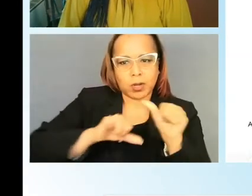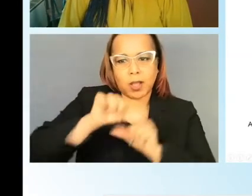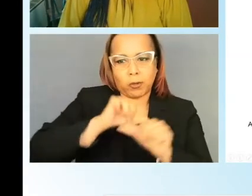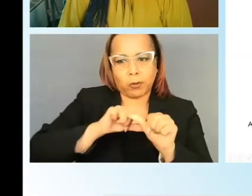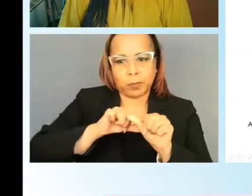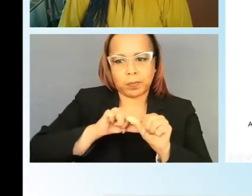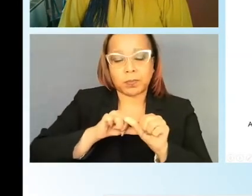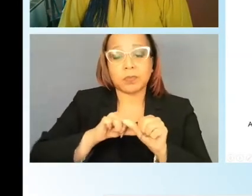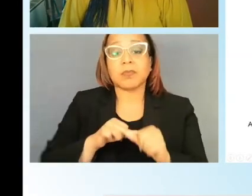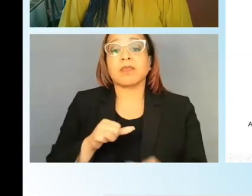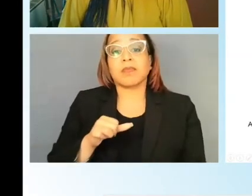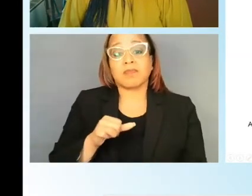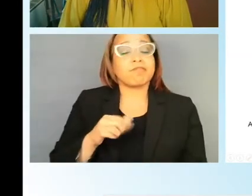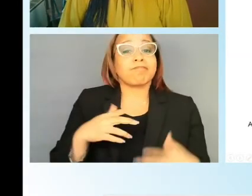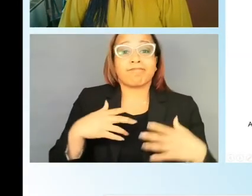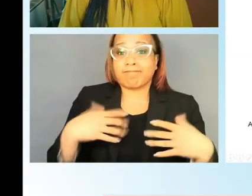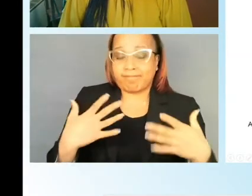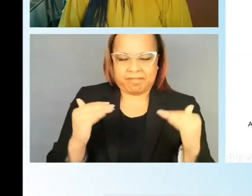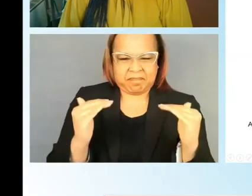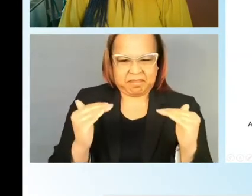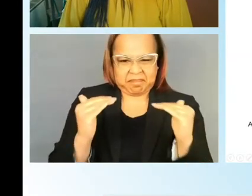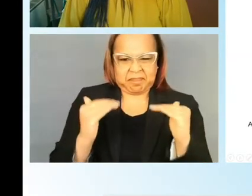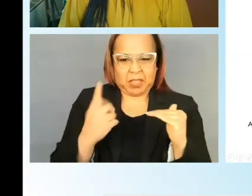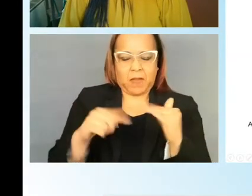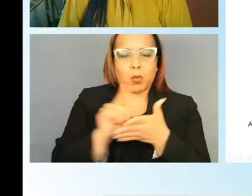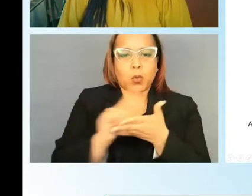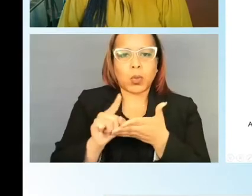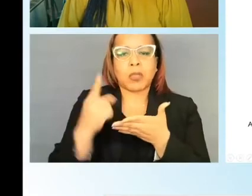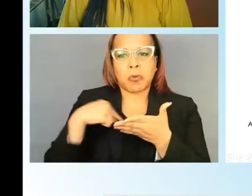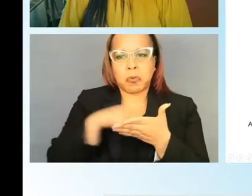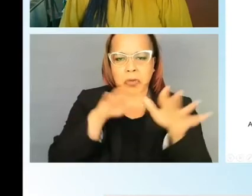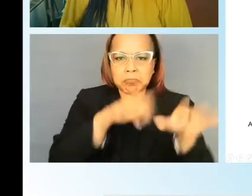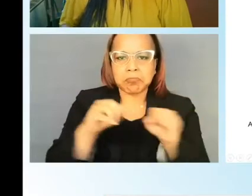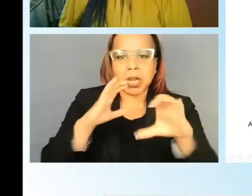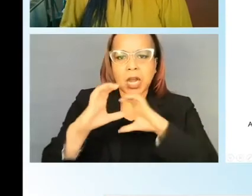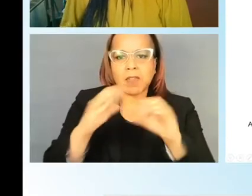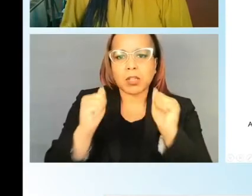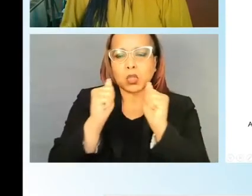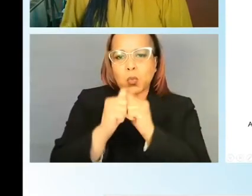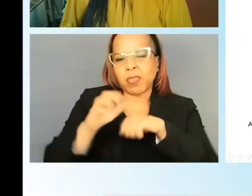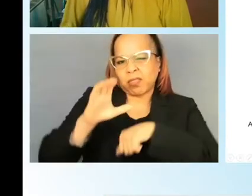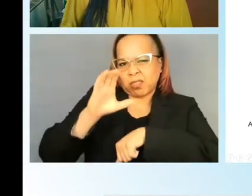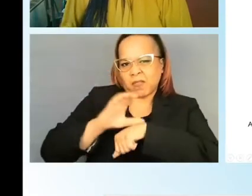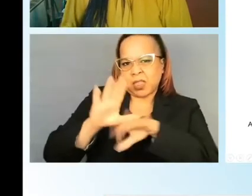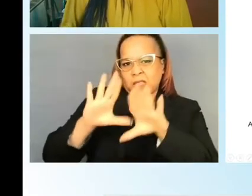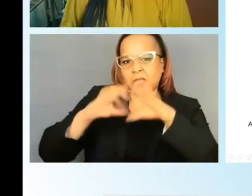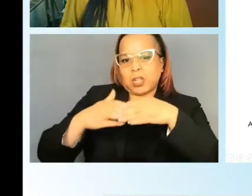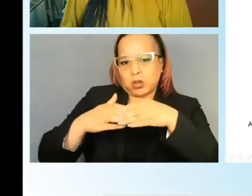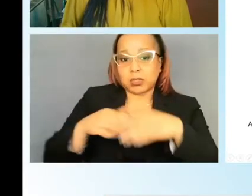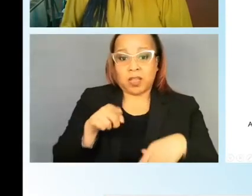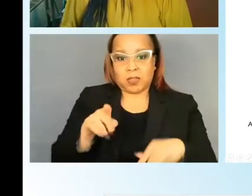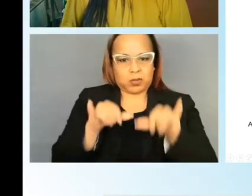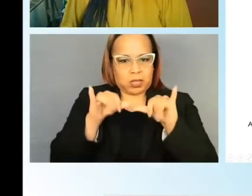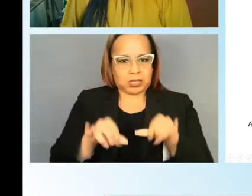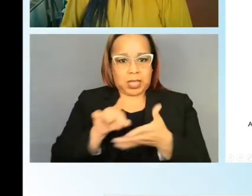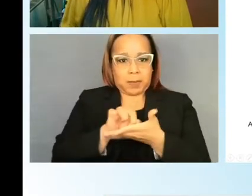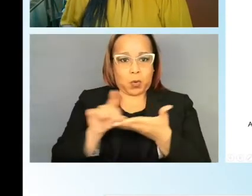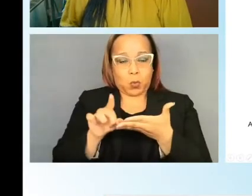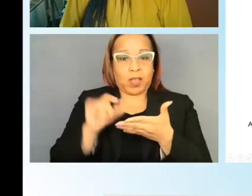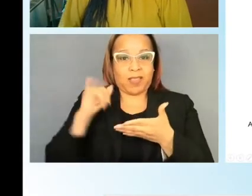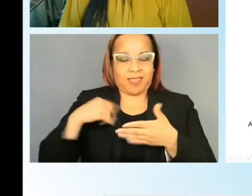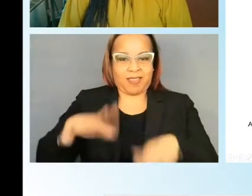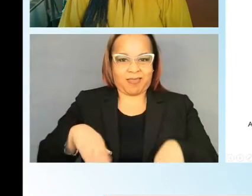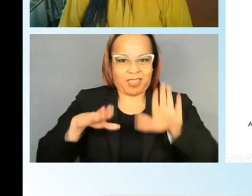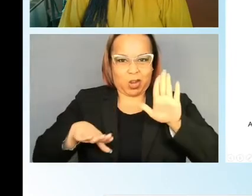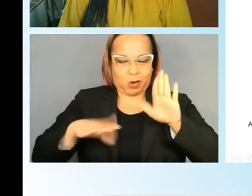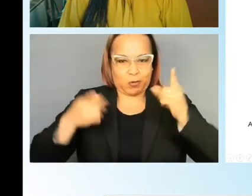The following week, we had a conversation with the faith leaders. This was the same week in which the inauguration was